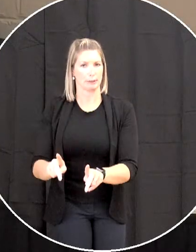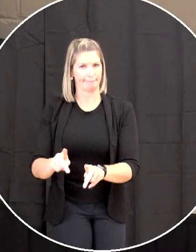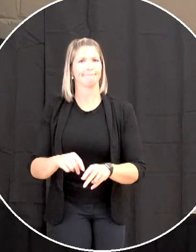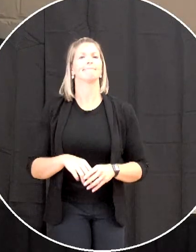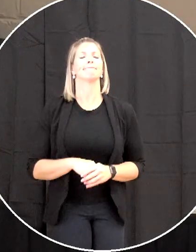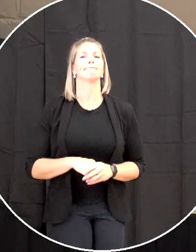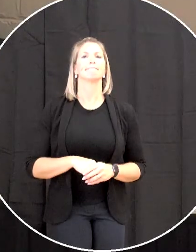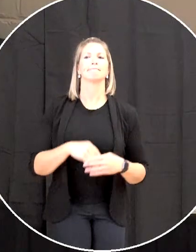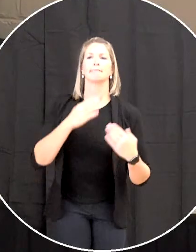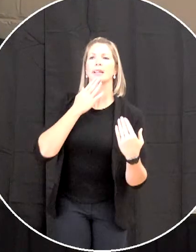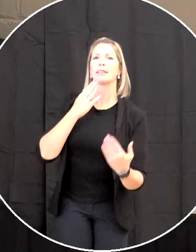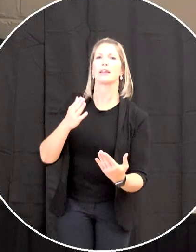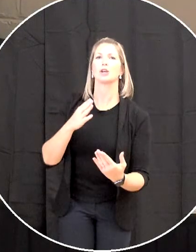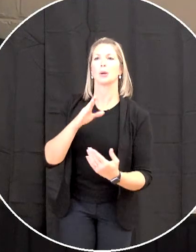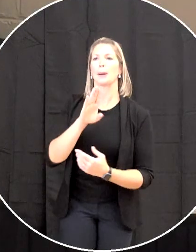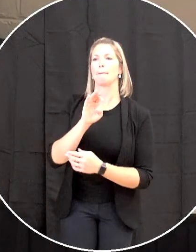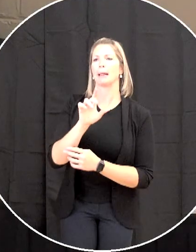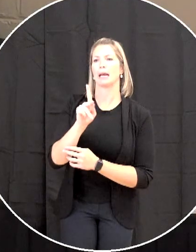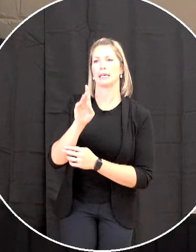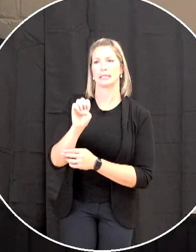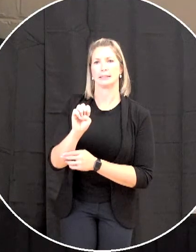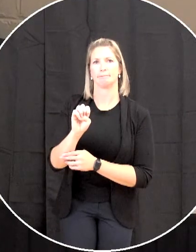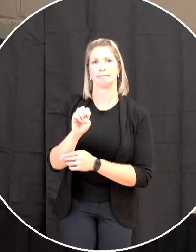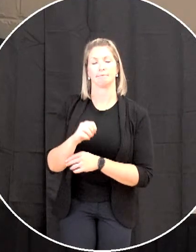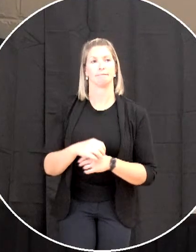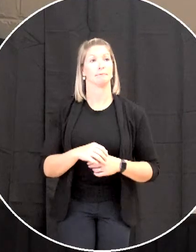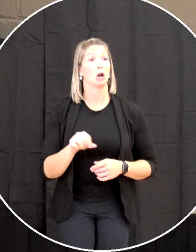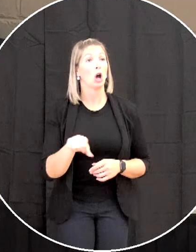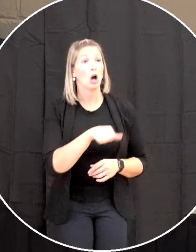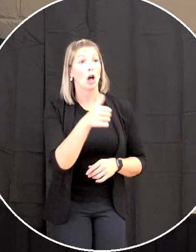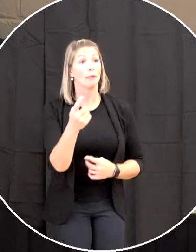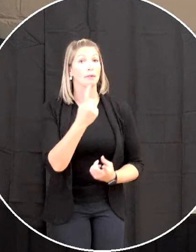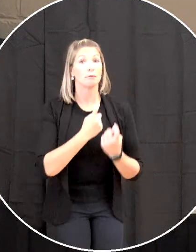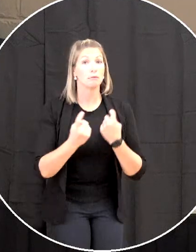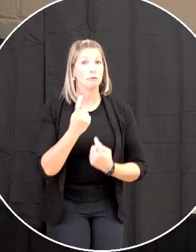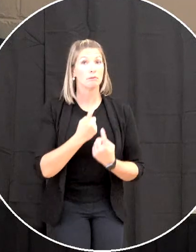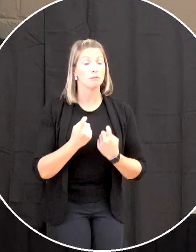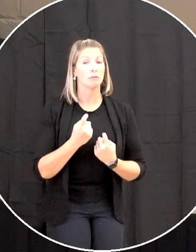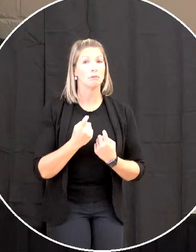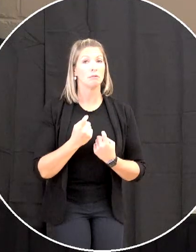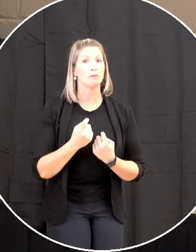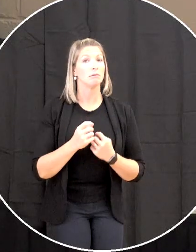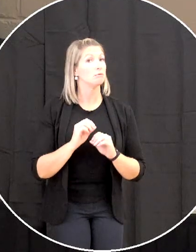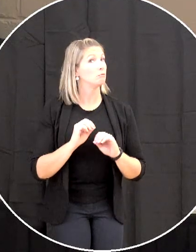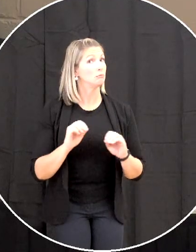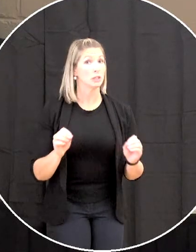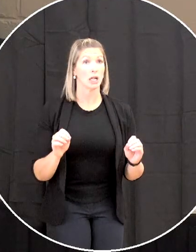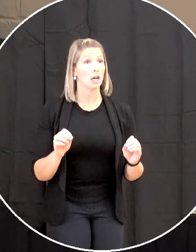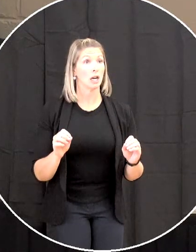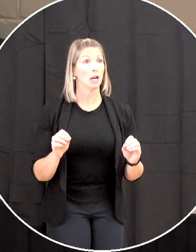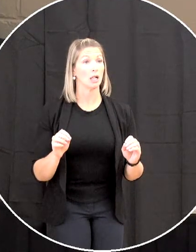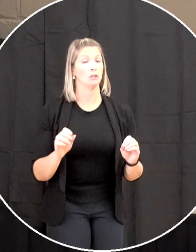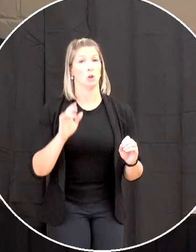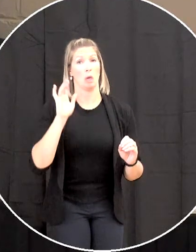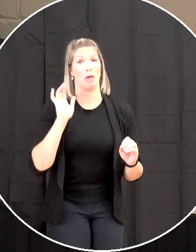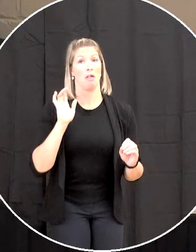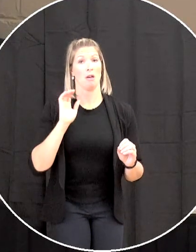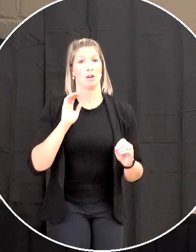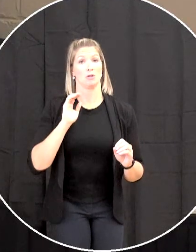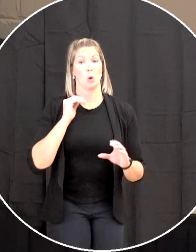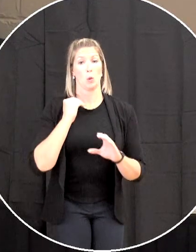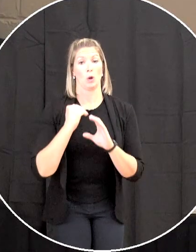Trustee Blake. Any further questions? Okay, if not, on the correspondence, so